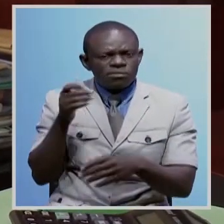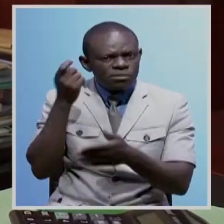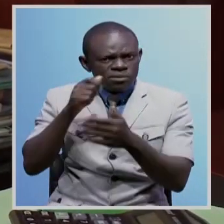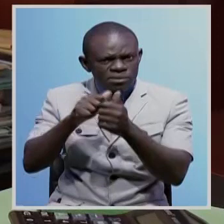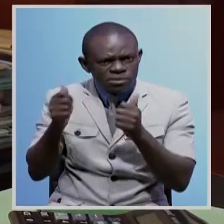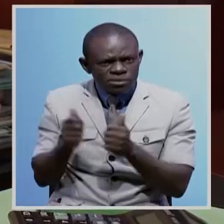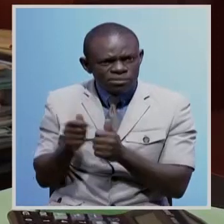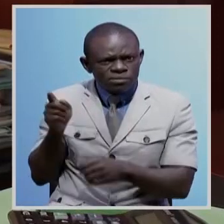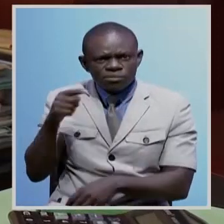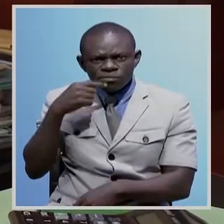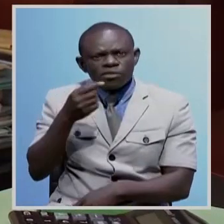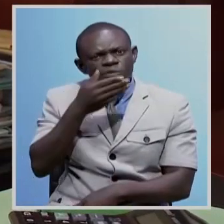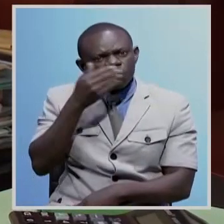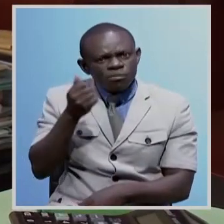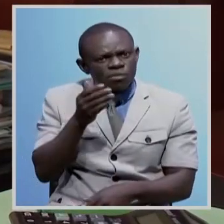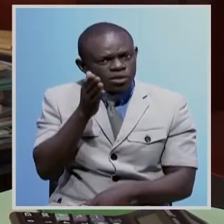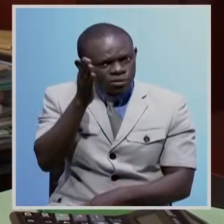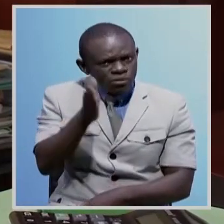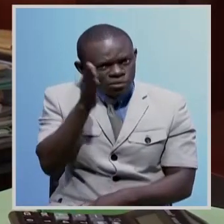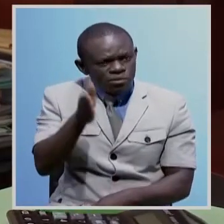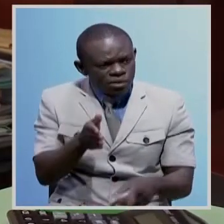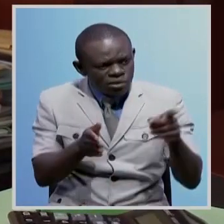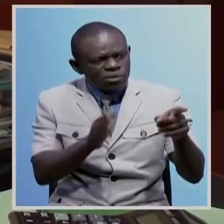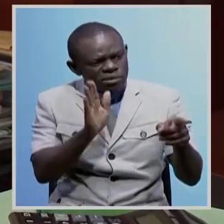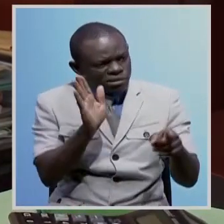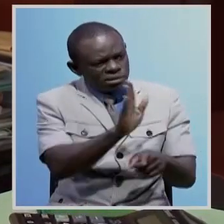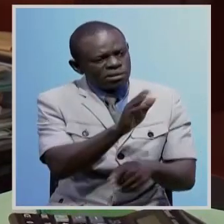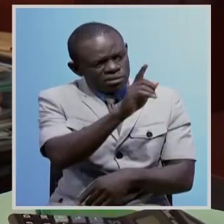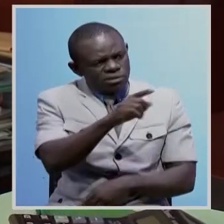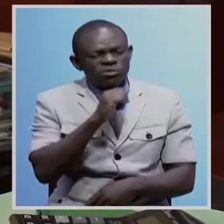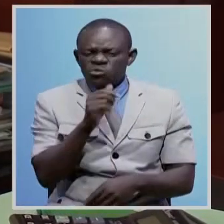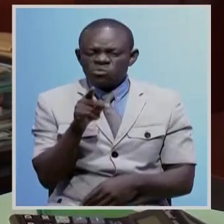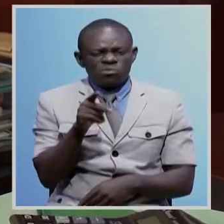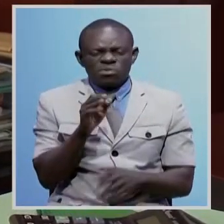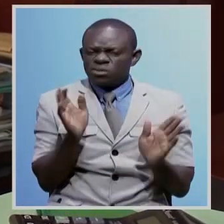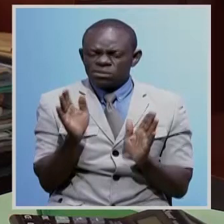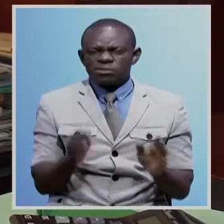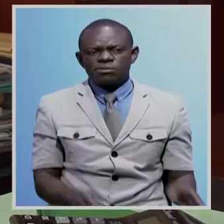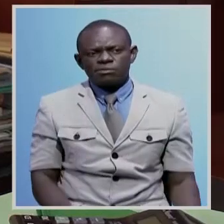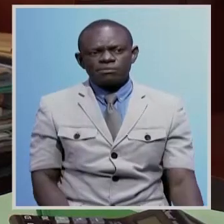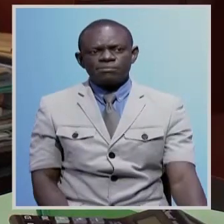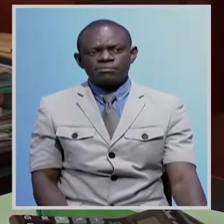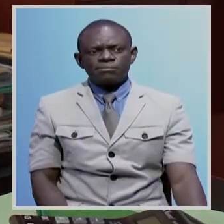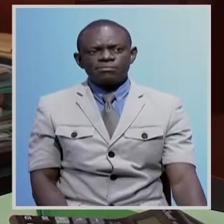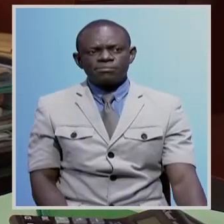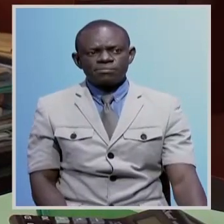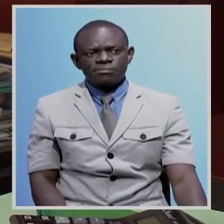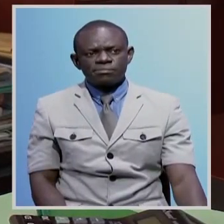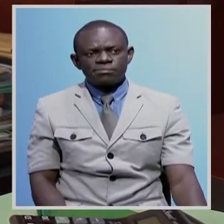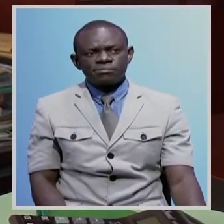So the decision by Electoral Commission of Zambia, ECZ, to ban the Patriot Front alongside